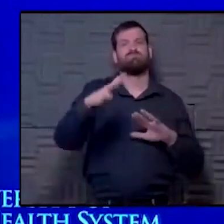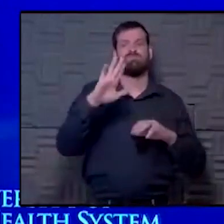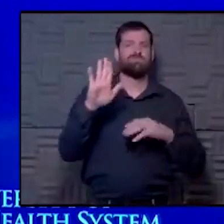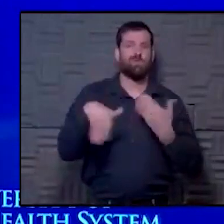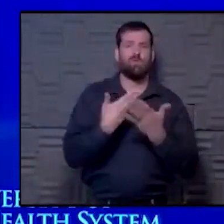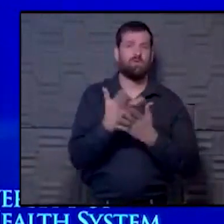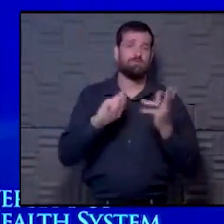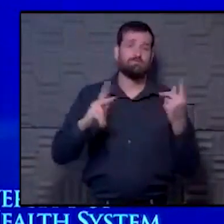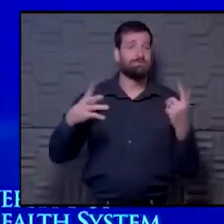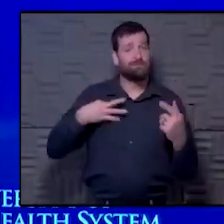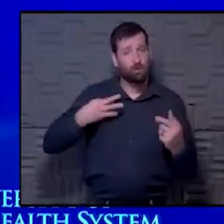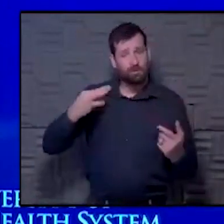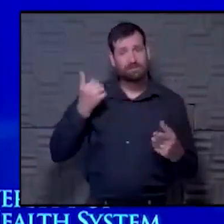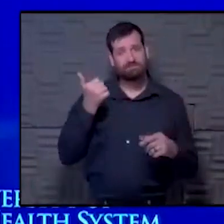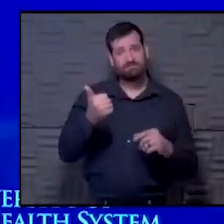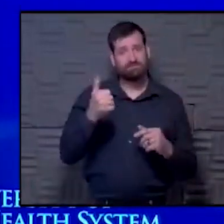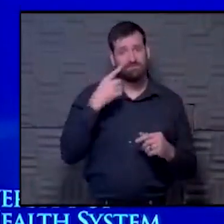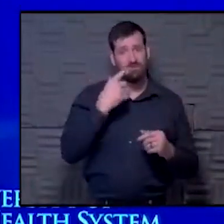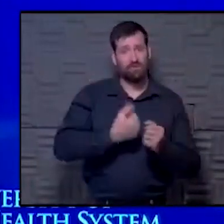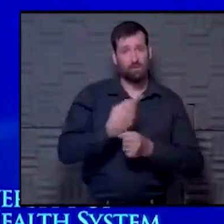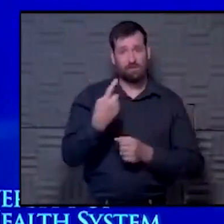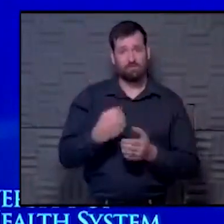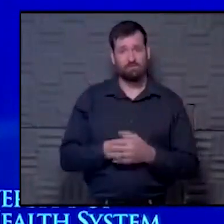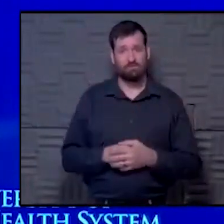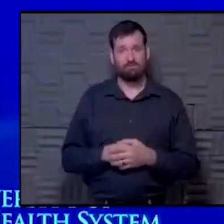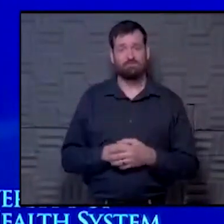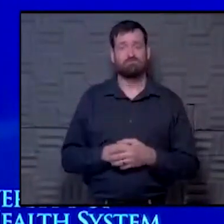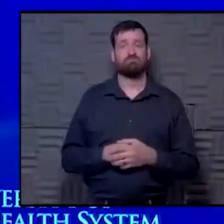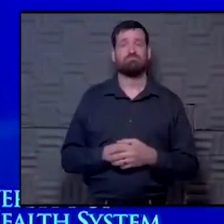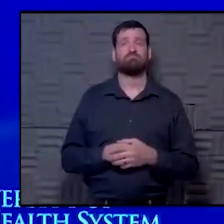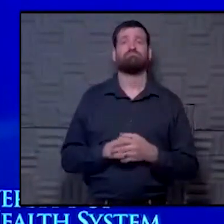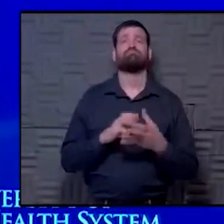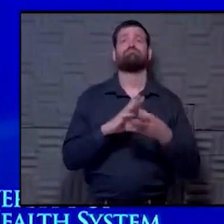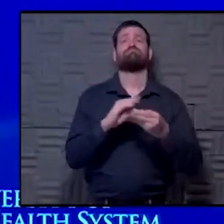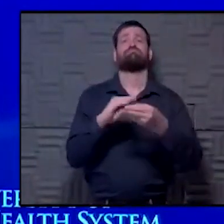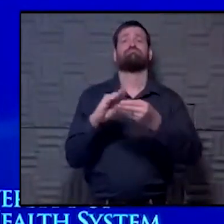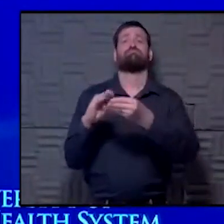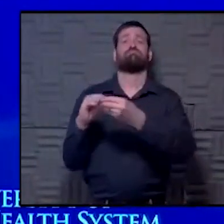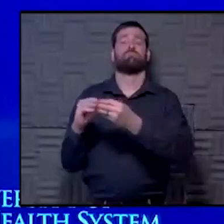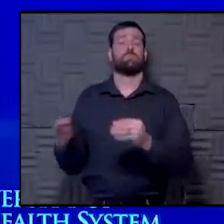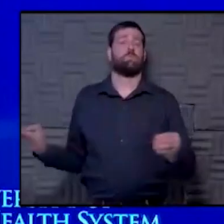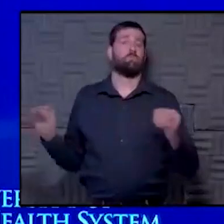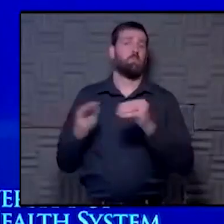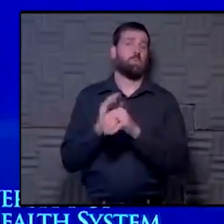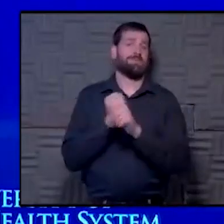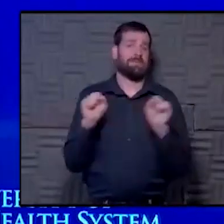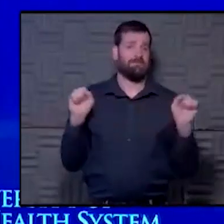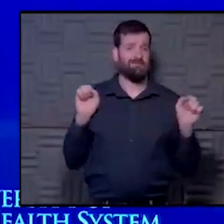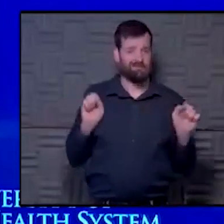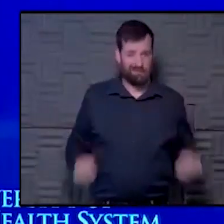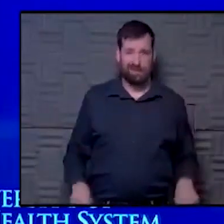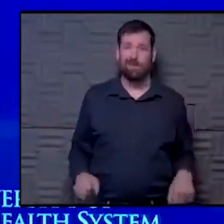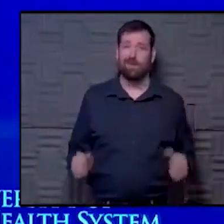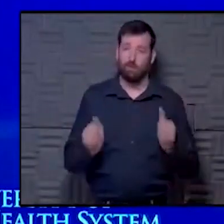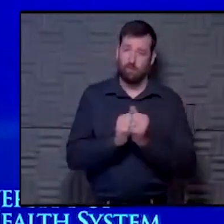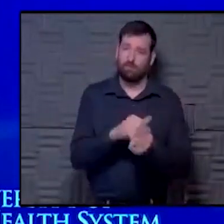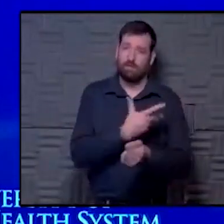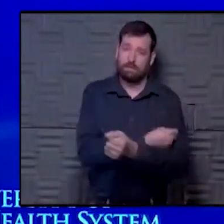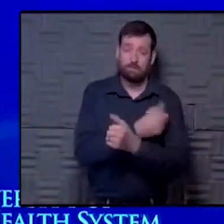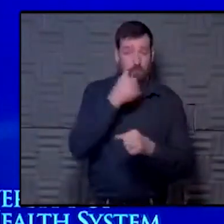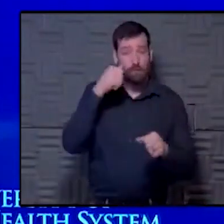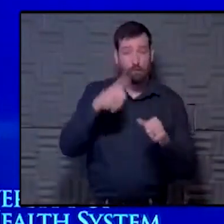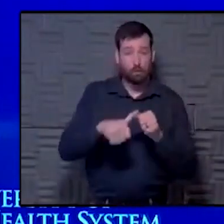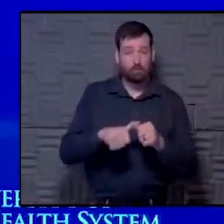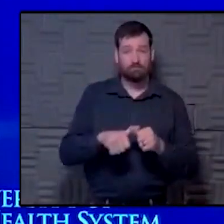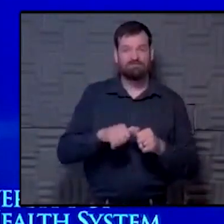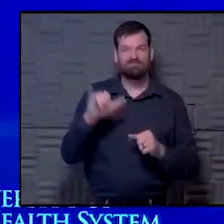Be a volunteer for everybody. Let's spread the story of how much safer vaccine can be. And remember, just